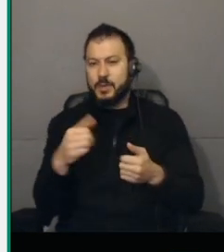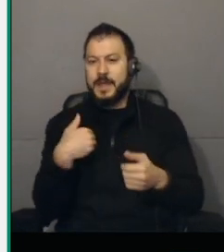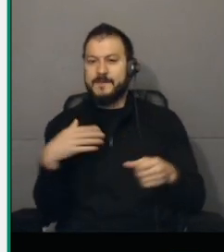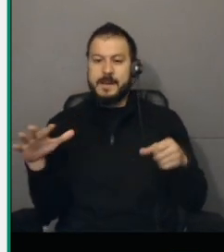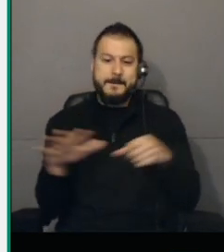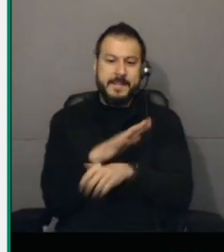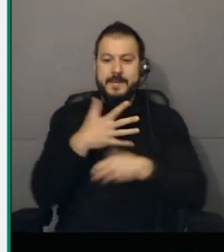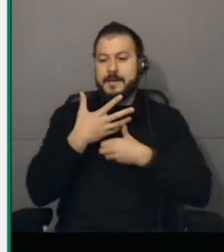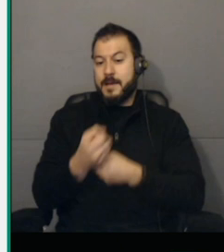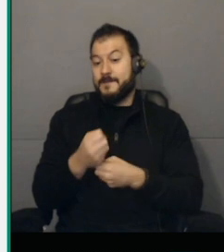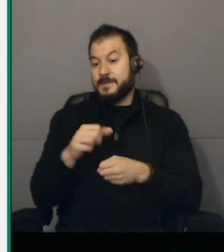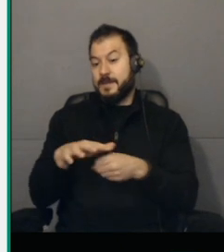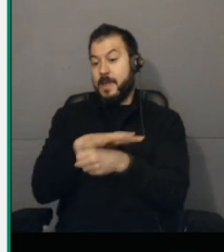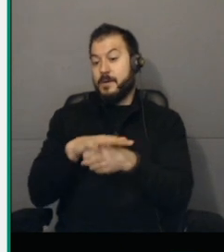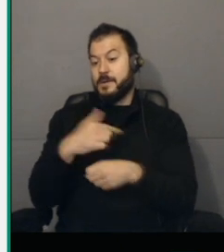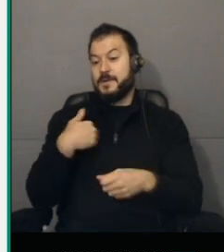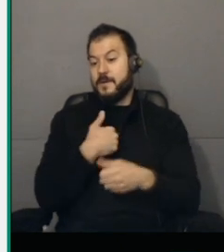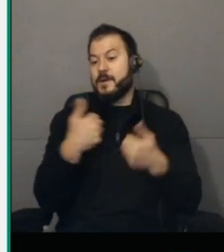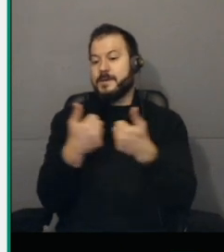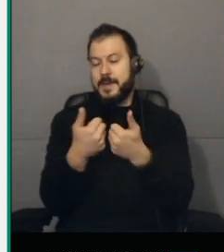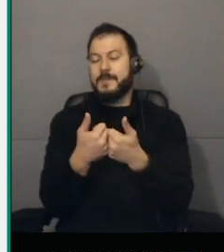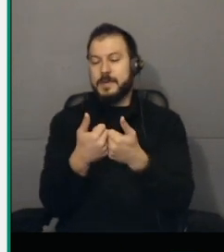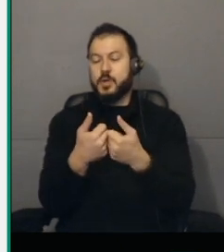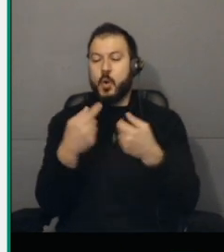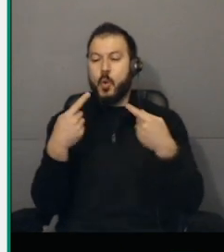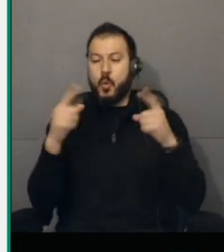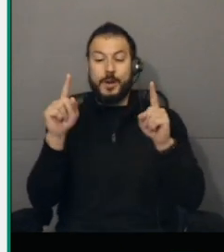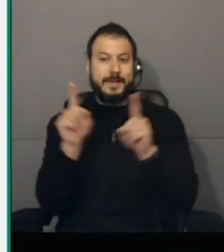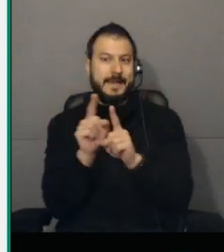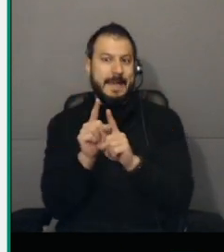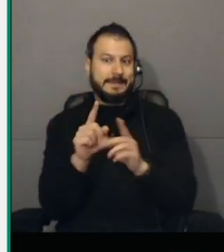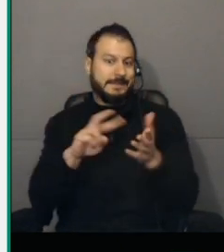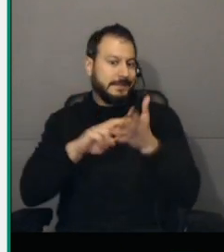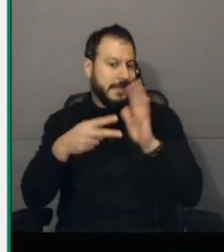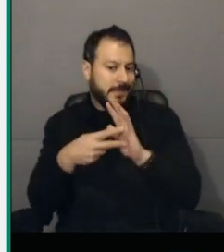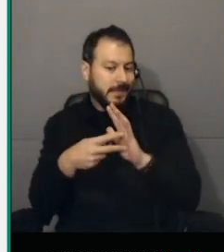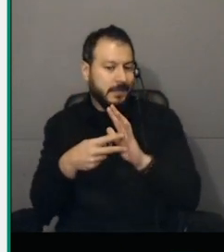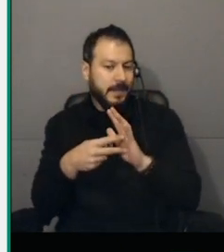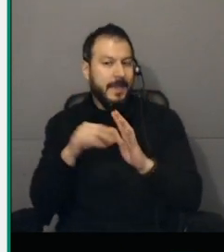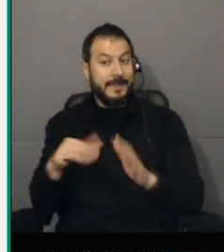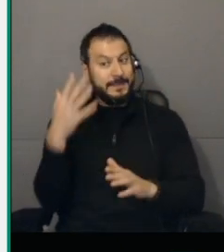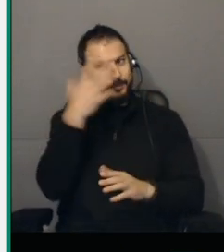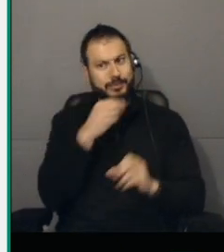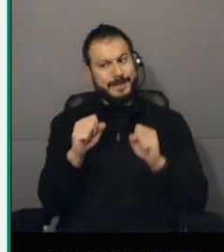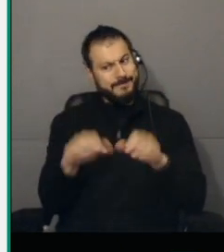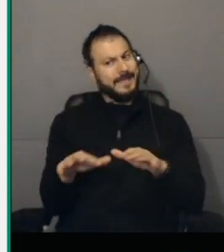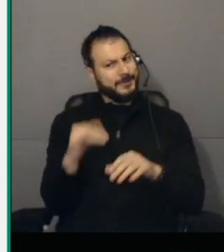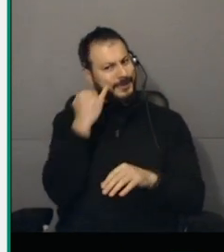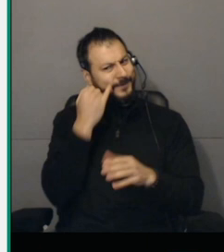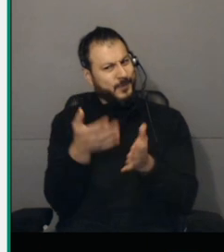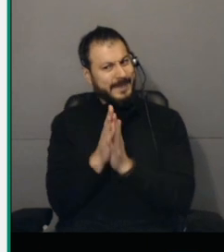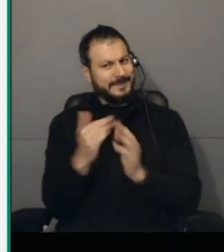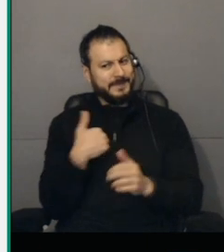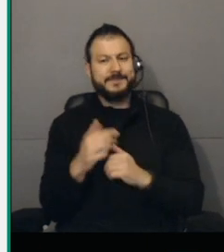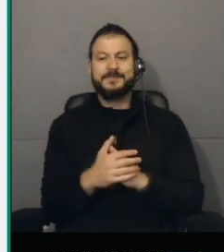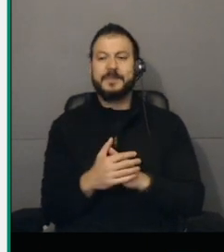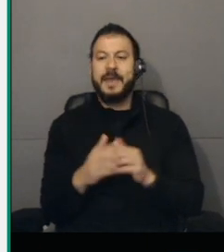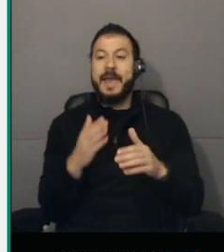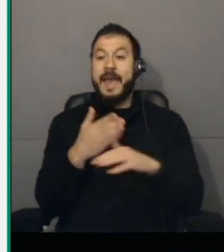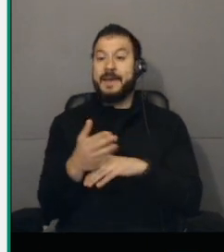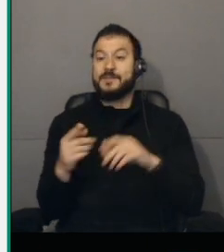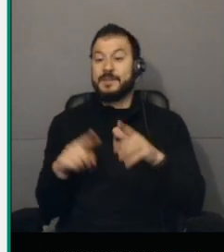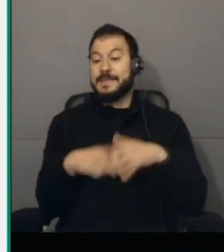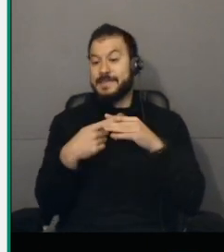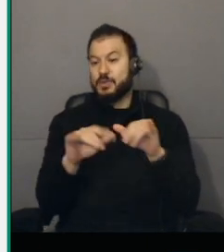complete confidence that areas of our game are working as intended. And that bit is pretty magical, if you ask me. After an initial